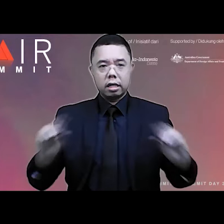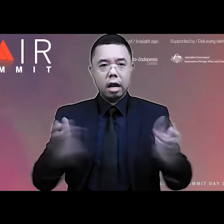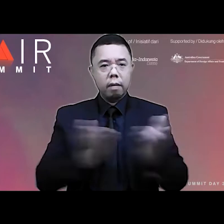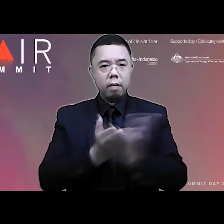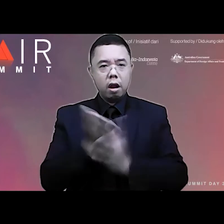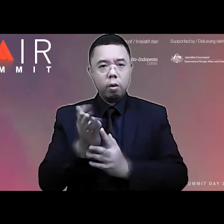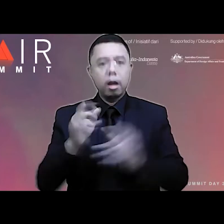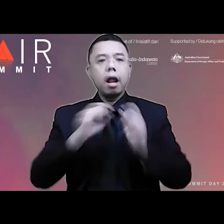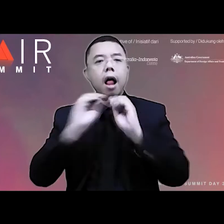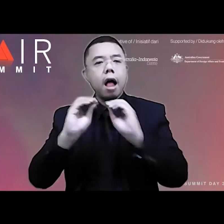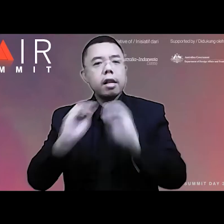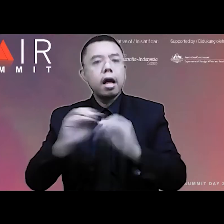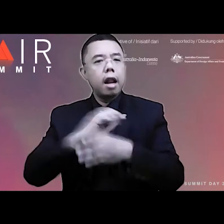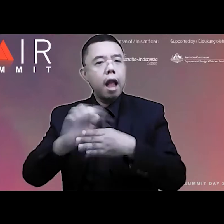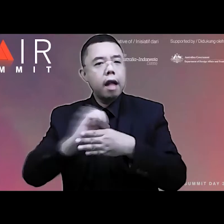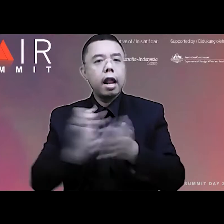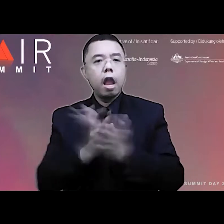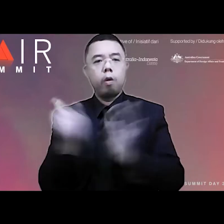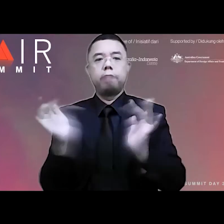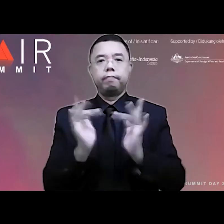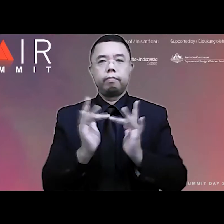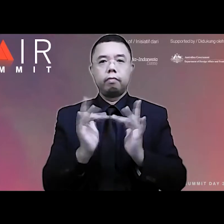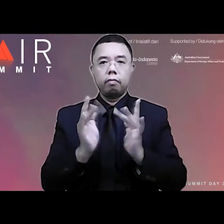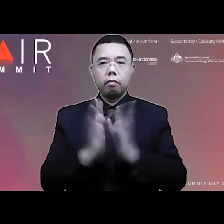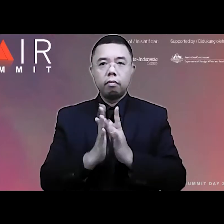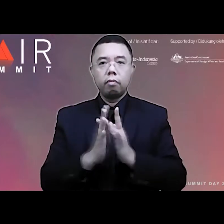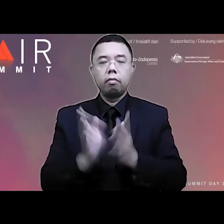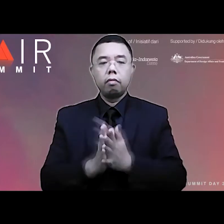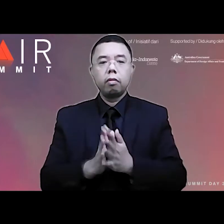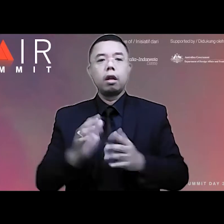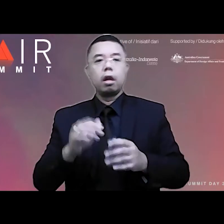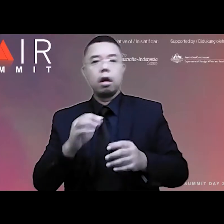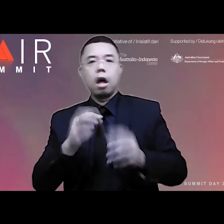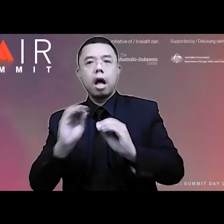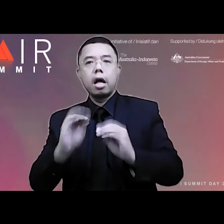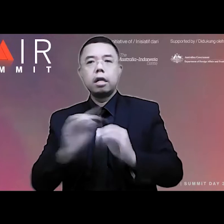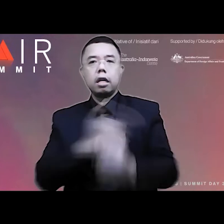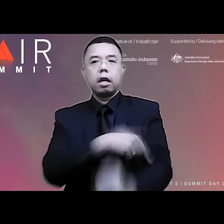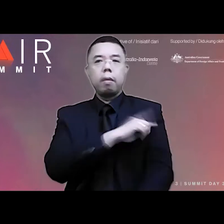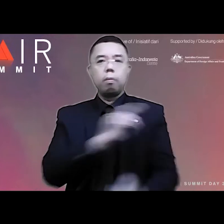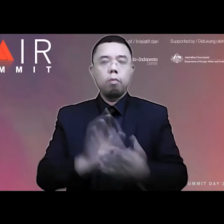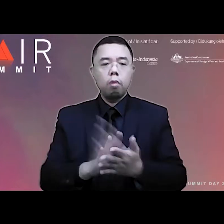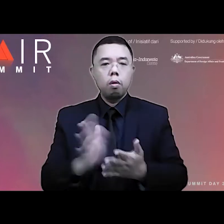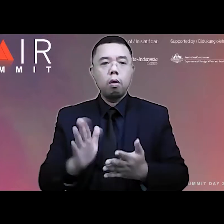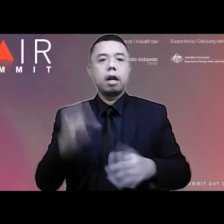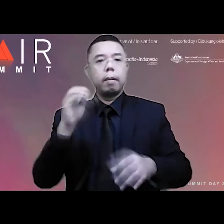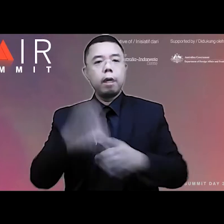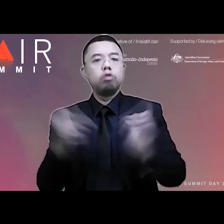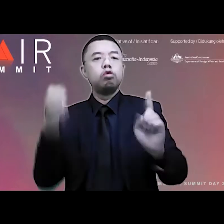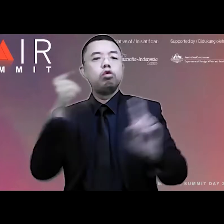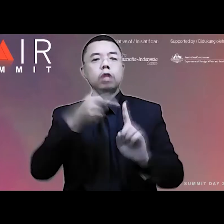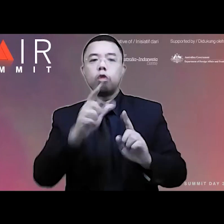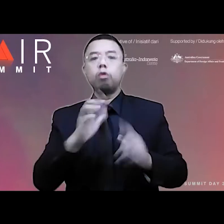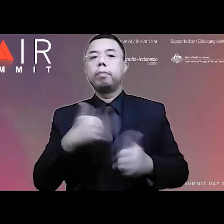another purpose of this program is to maintain the purchasing power of the affected people